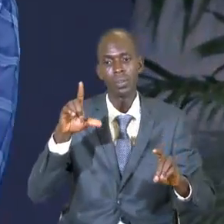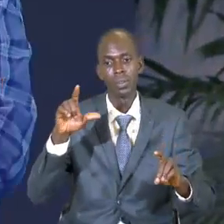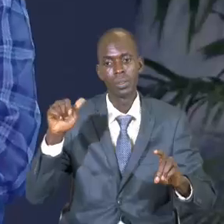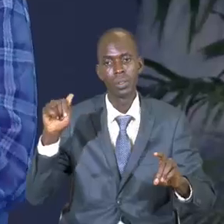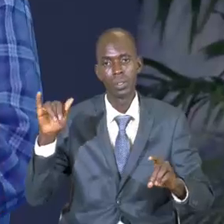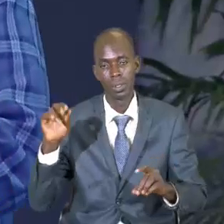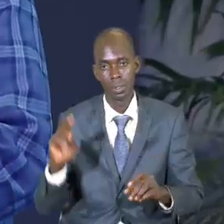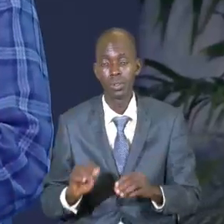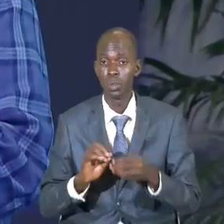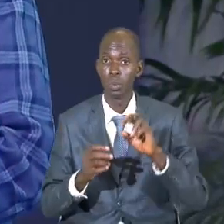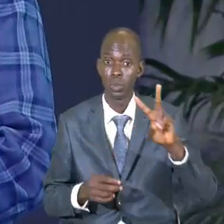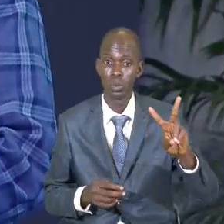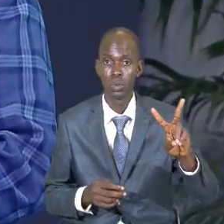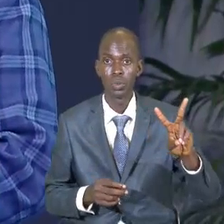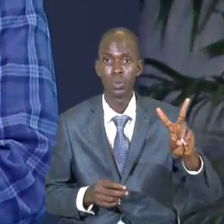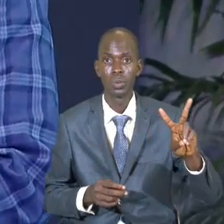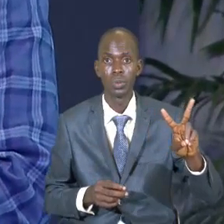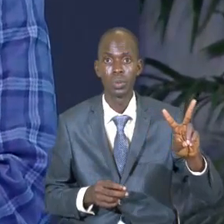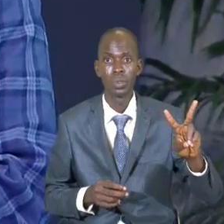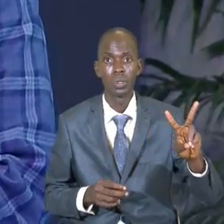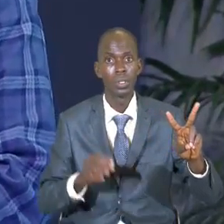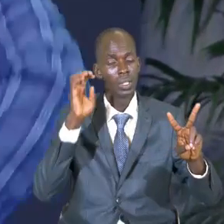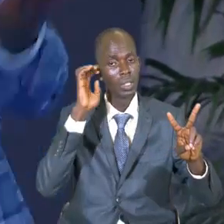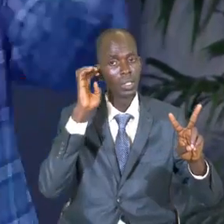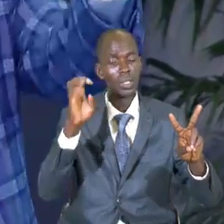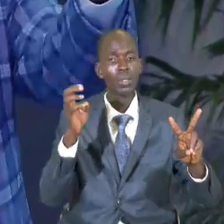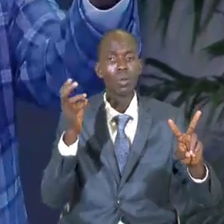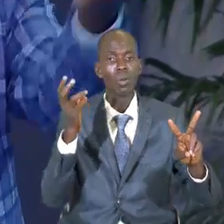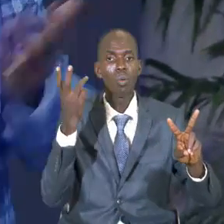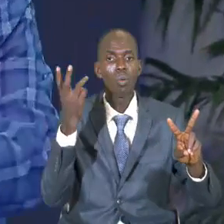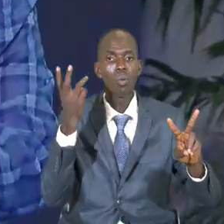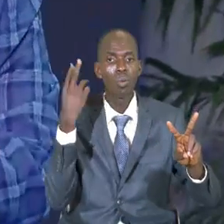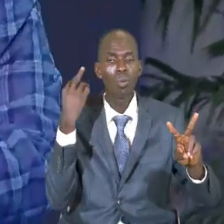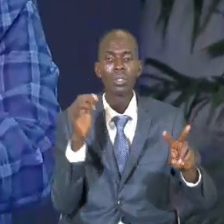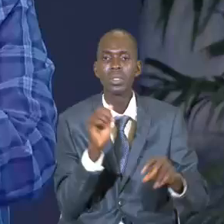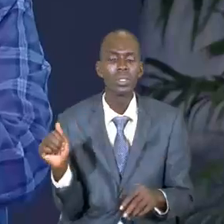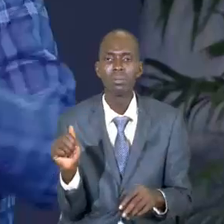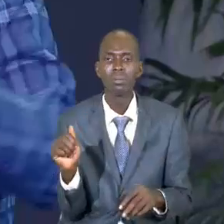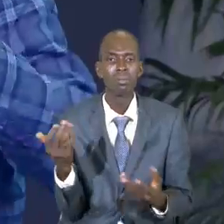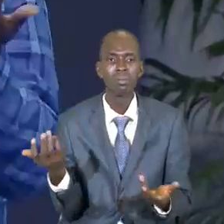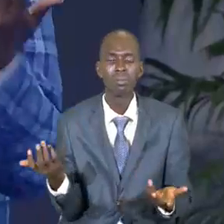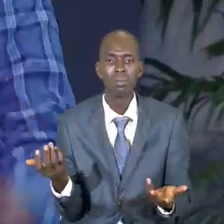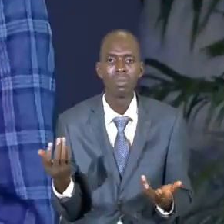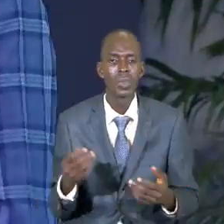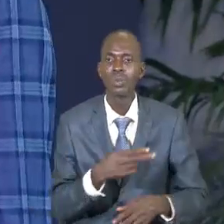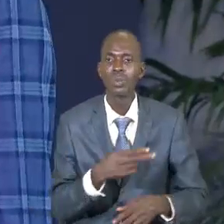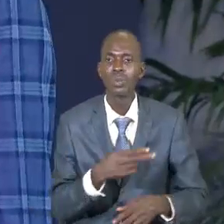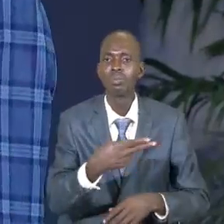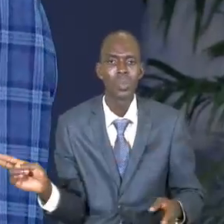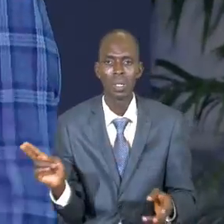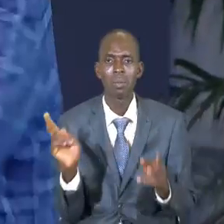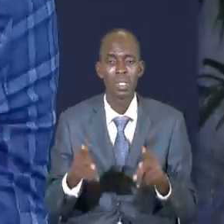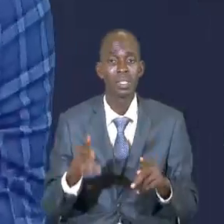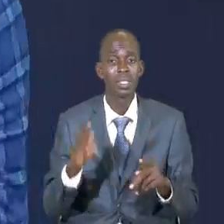two, he was a churlish vagabond. His life meant nothing. His own life meant nothing to